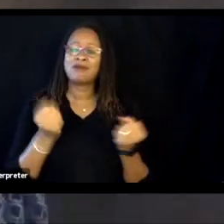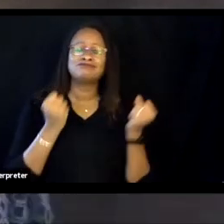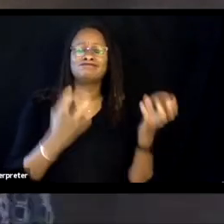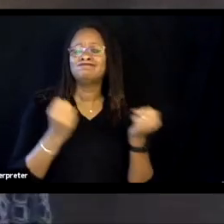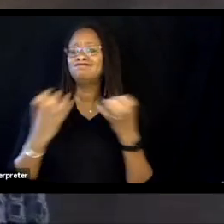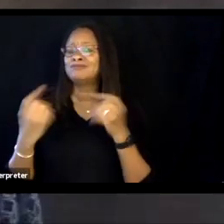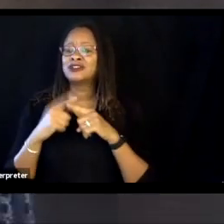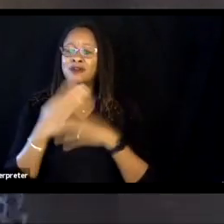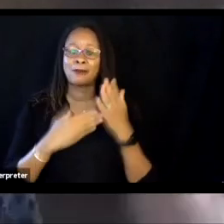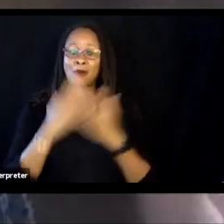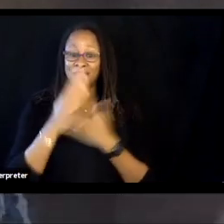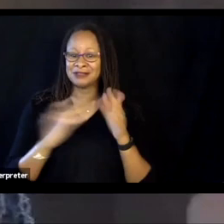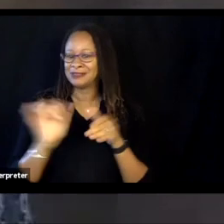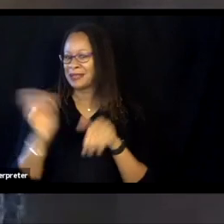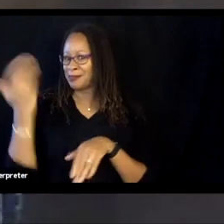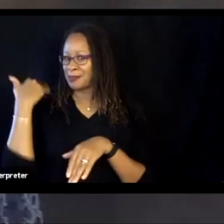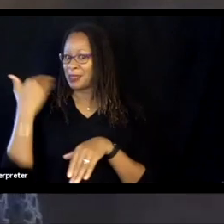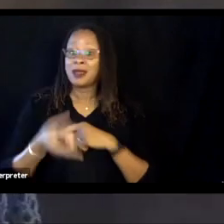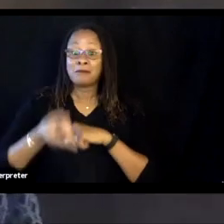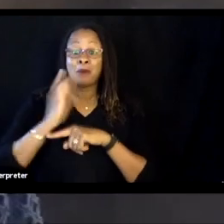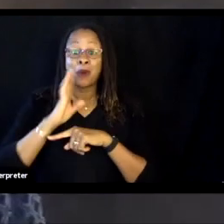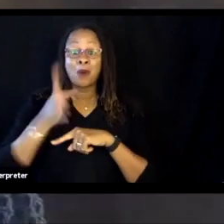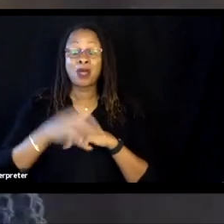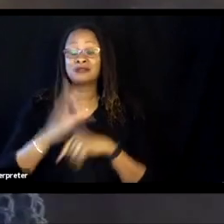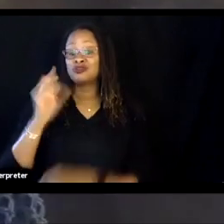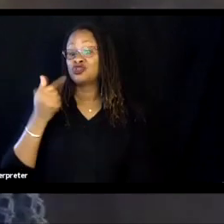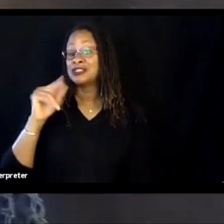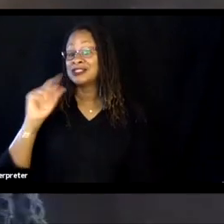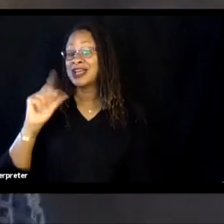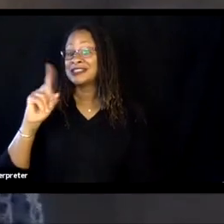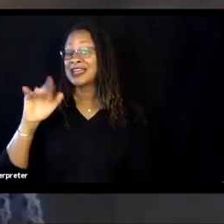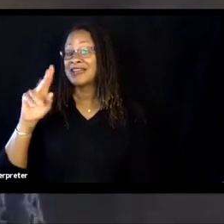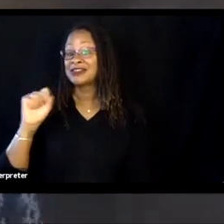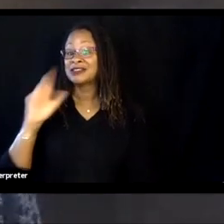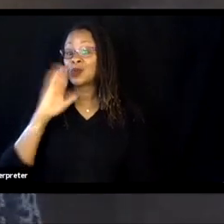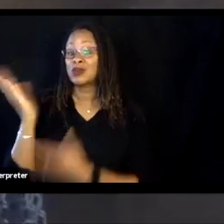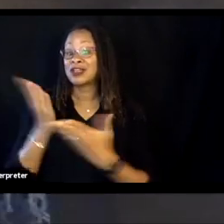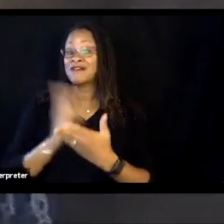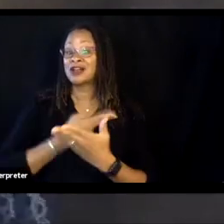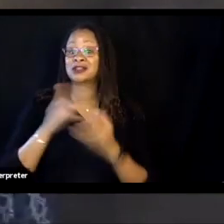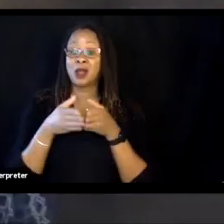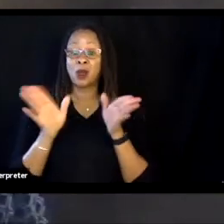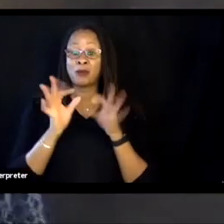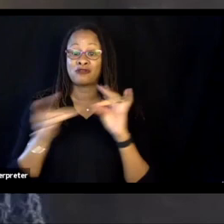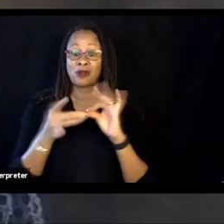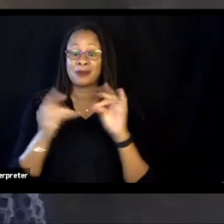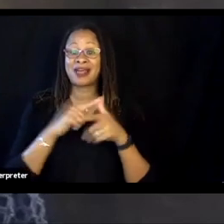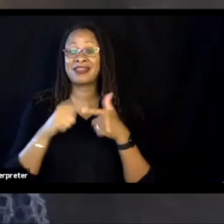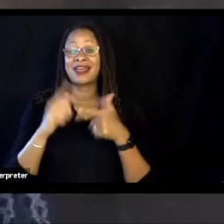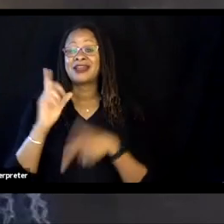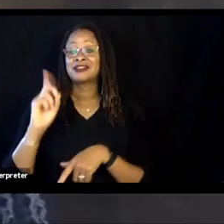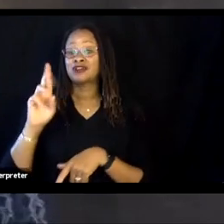we have in the past in a moment. Geena Davis will give us some opening remarks, and then Dr. Caroline Heldman, who leads